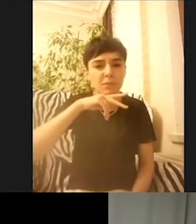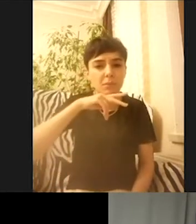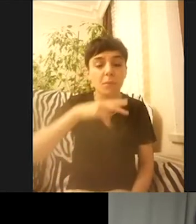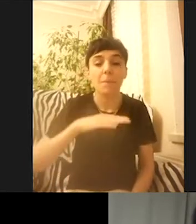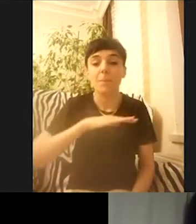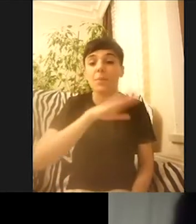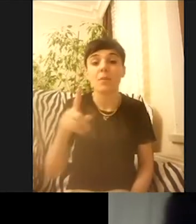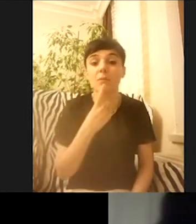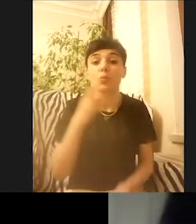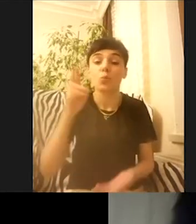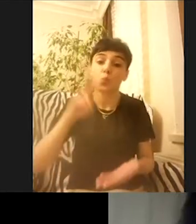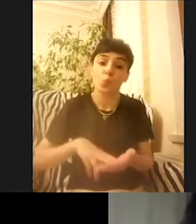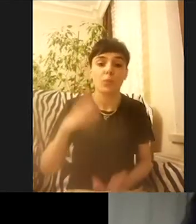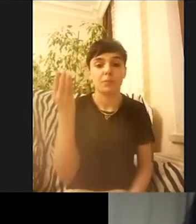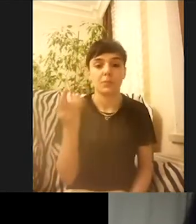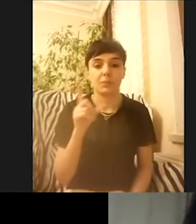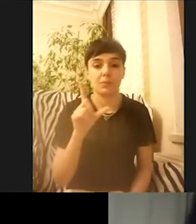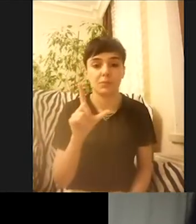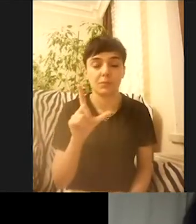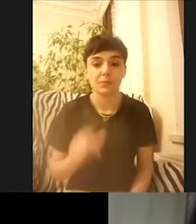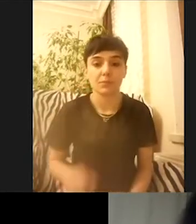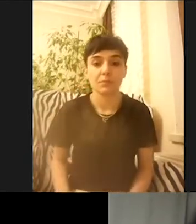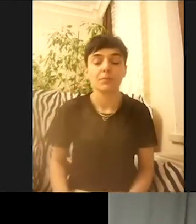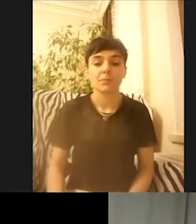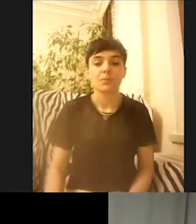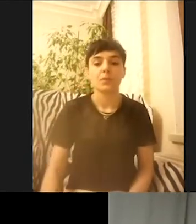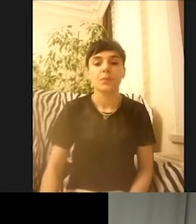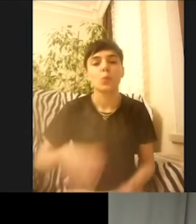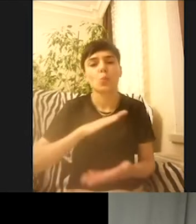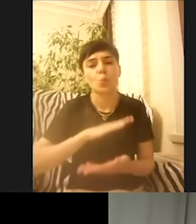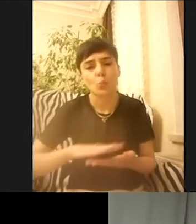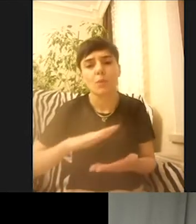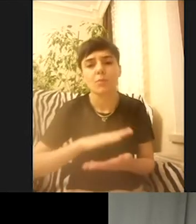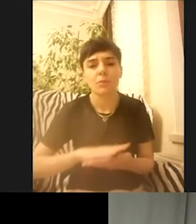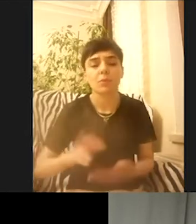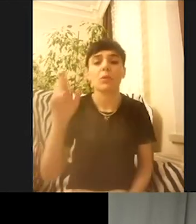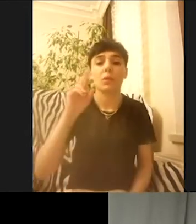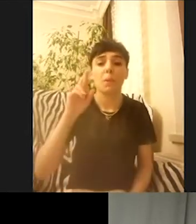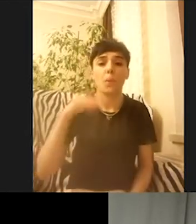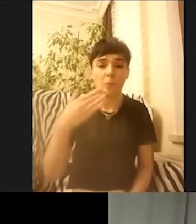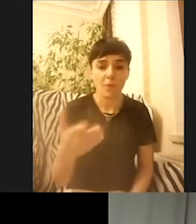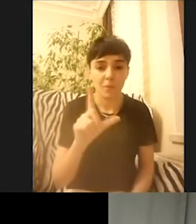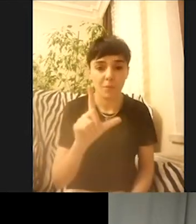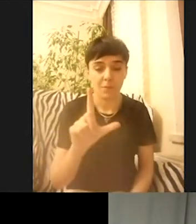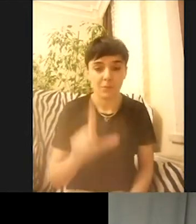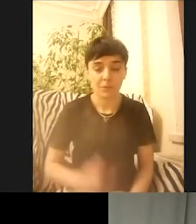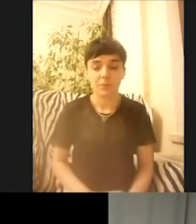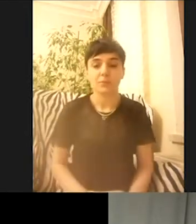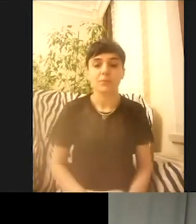activities written in its bylaw, to report them regularly, etc. The candidate club that achieves this